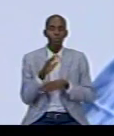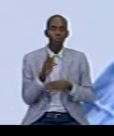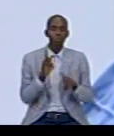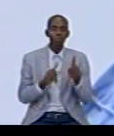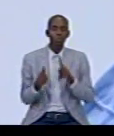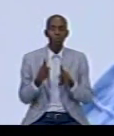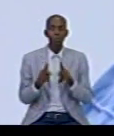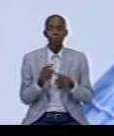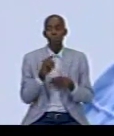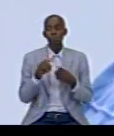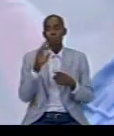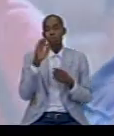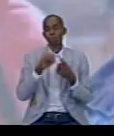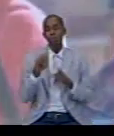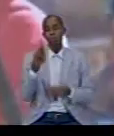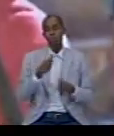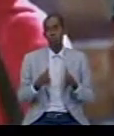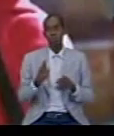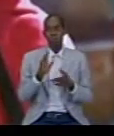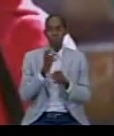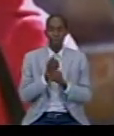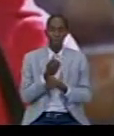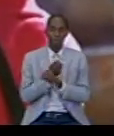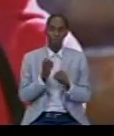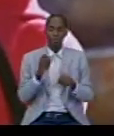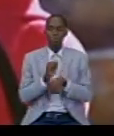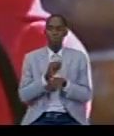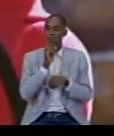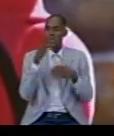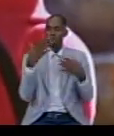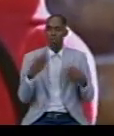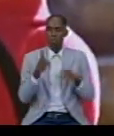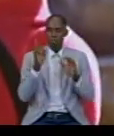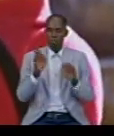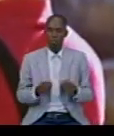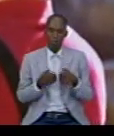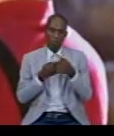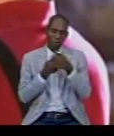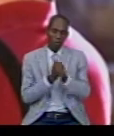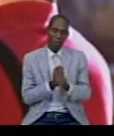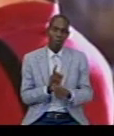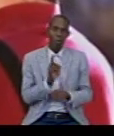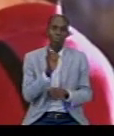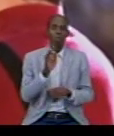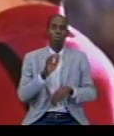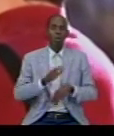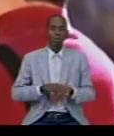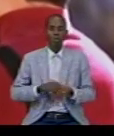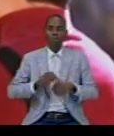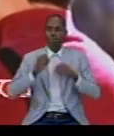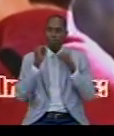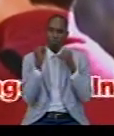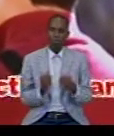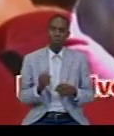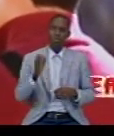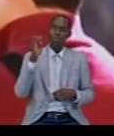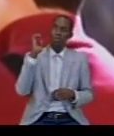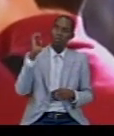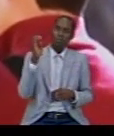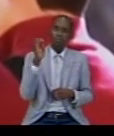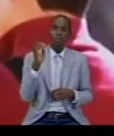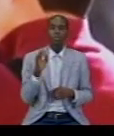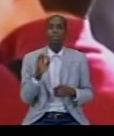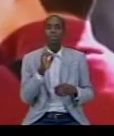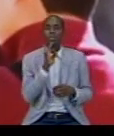is not finished. You must still follow on. Effective evangelism involves